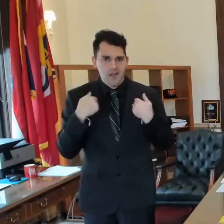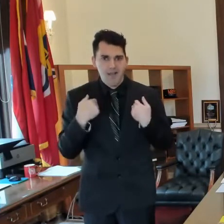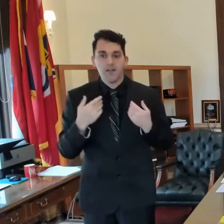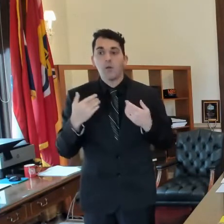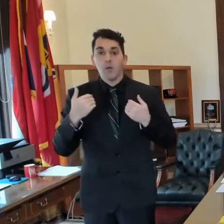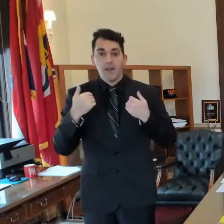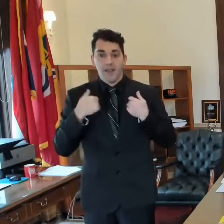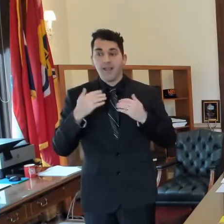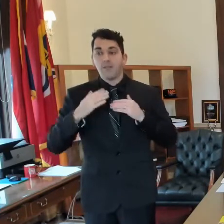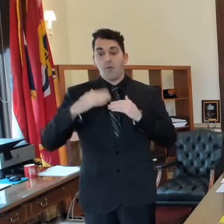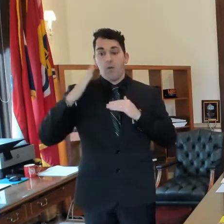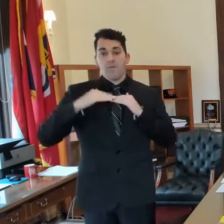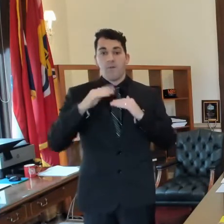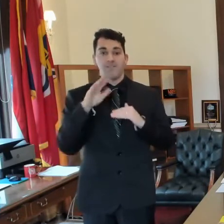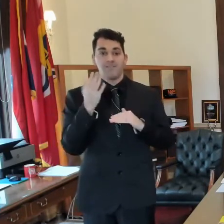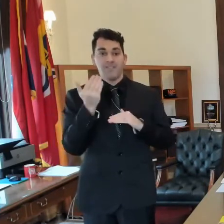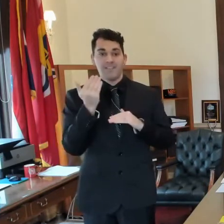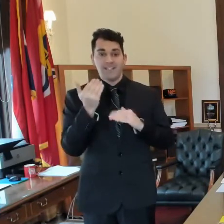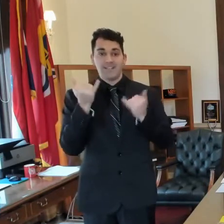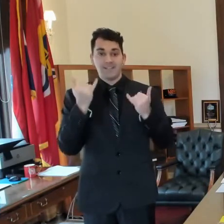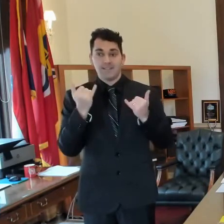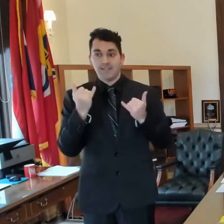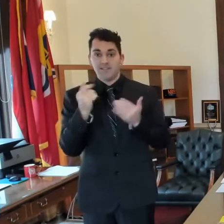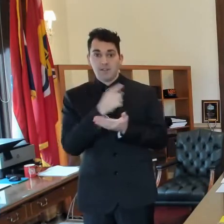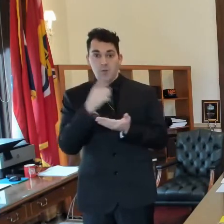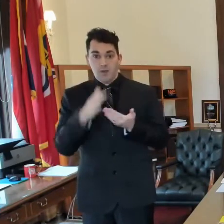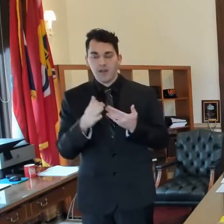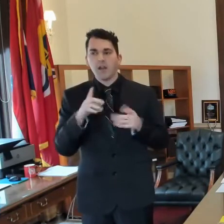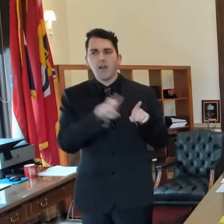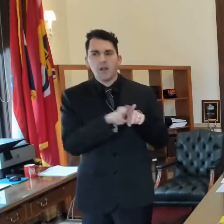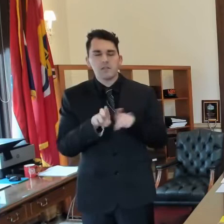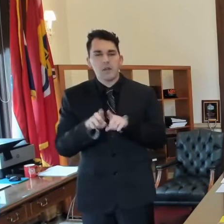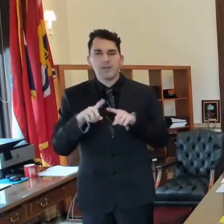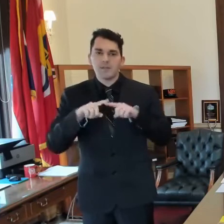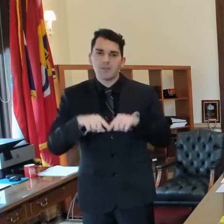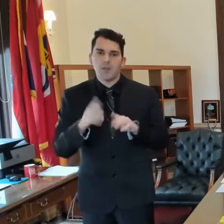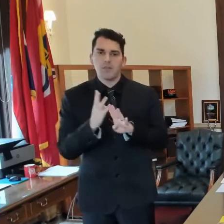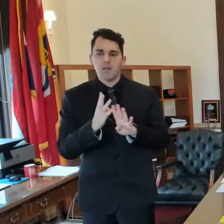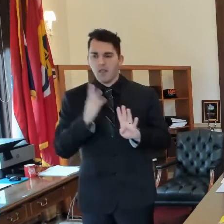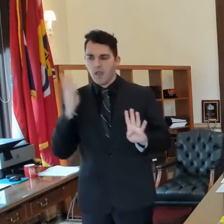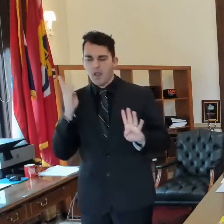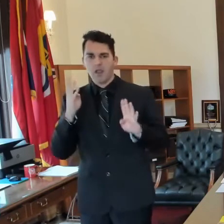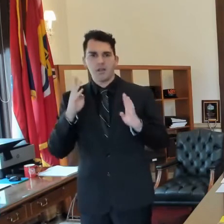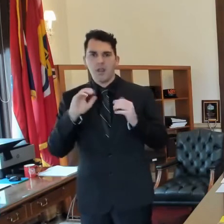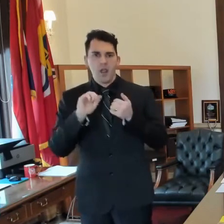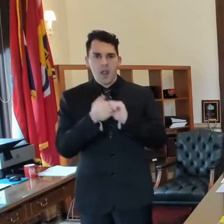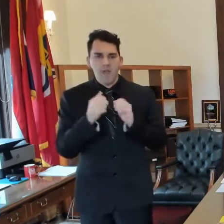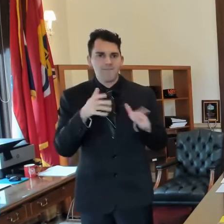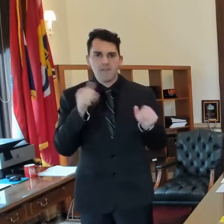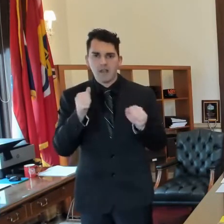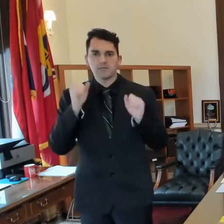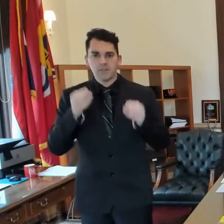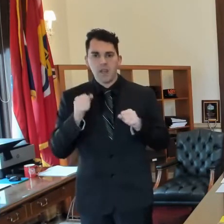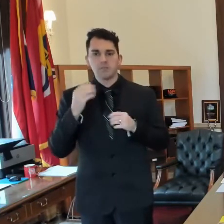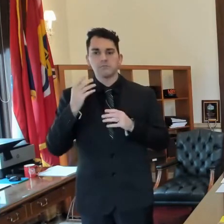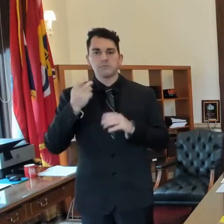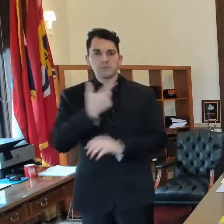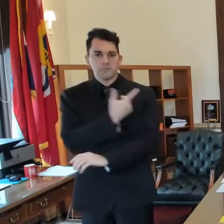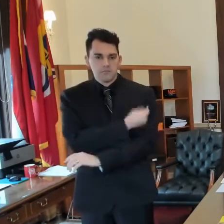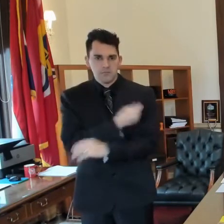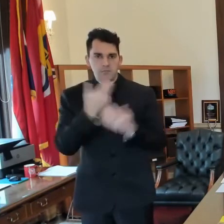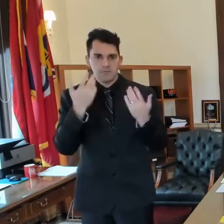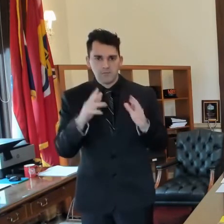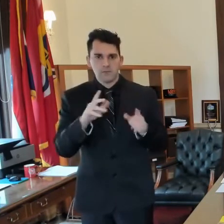this weekend. And it depends on how quickly the line can move. So the America